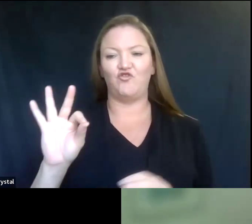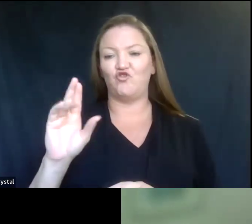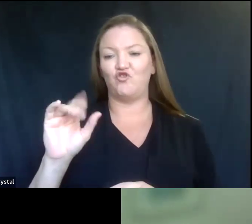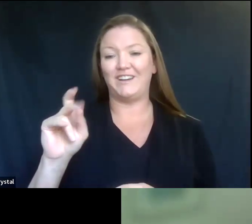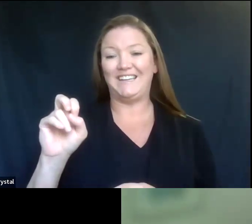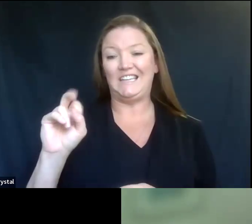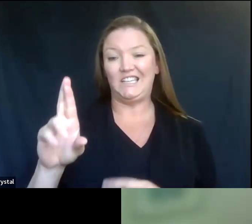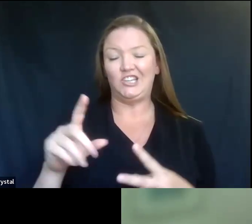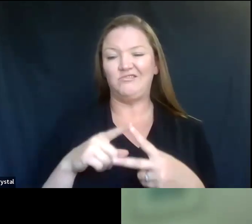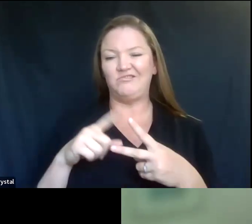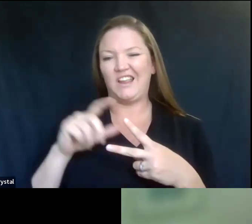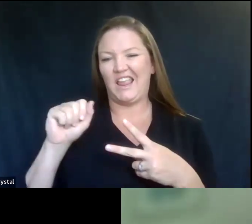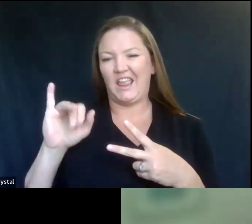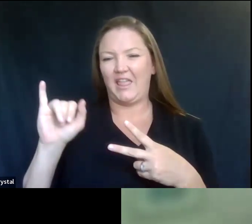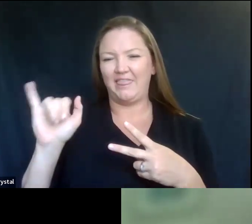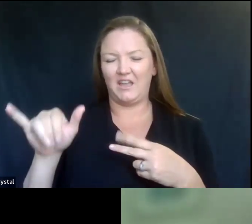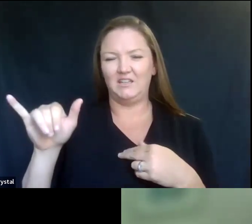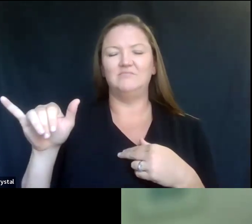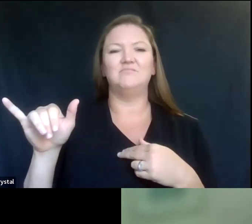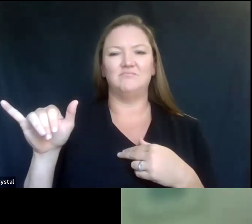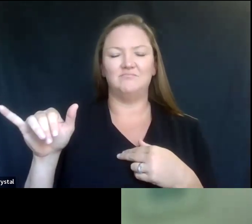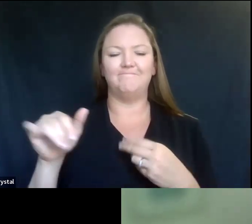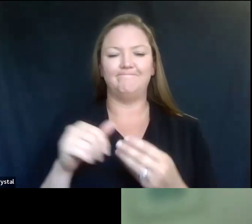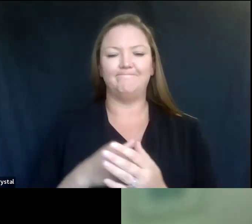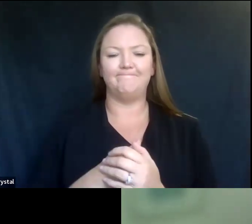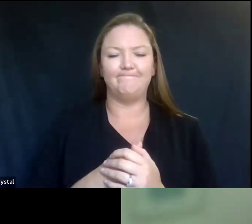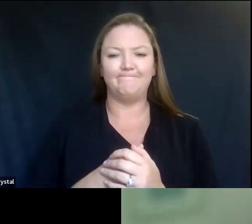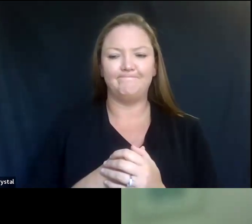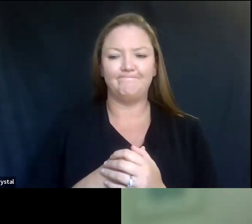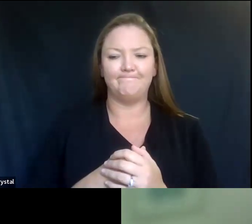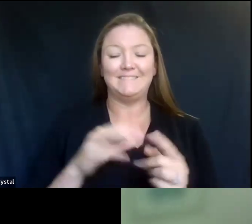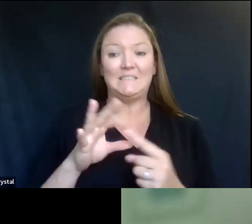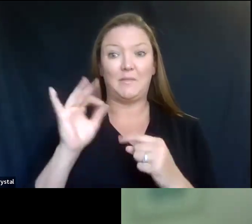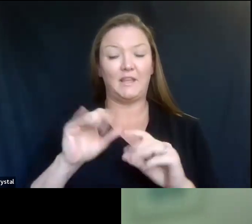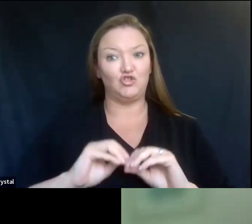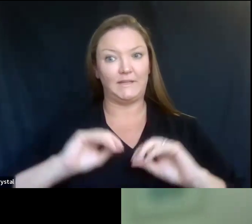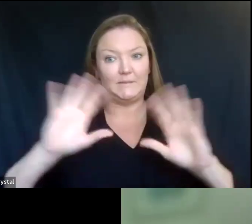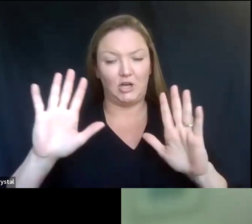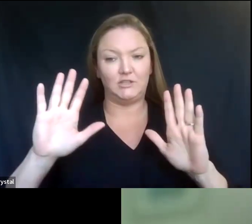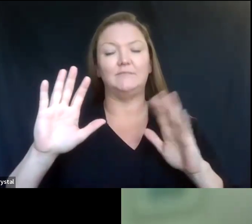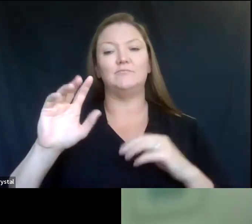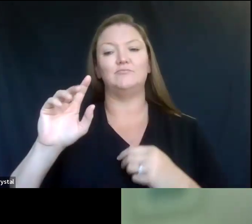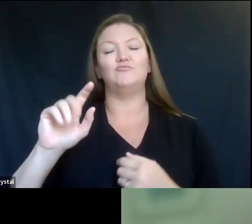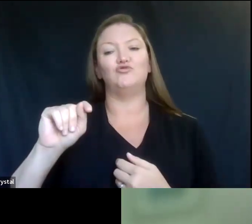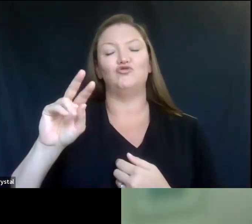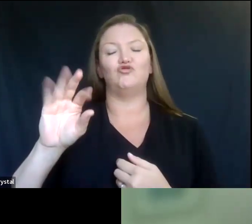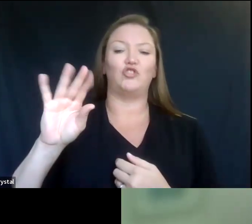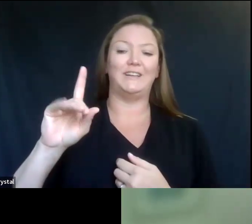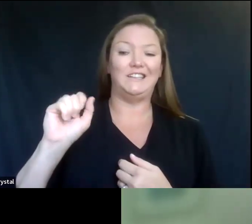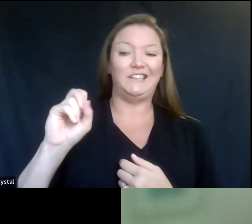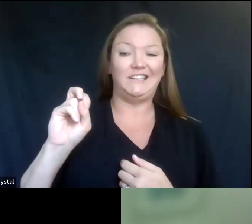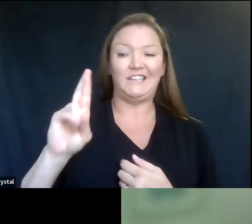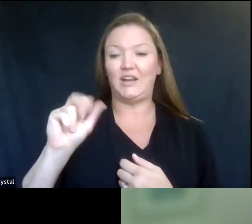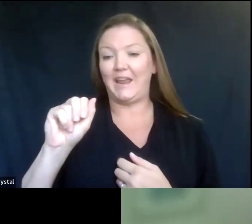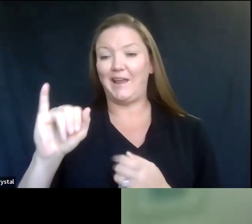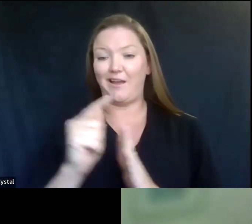AI space only insofar because what especially the Transparency Frontier AI Act asks, it's asking